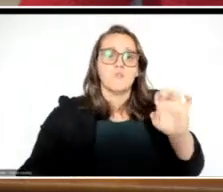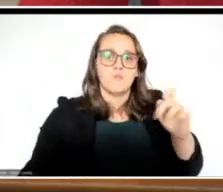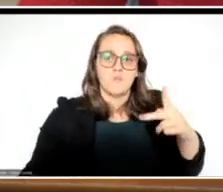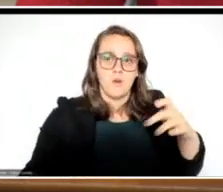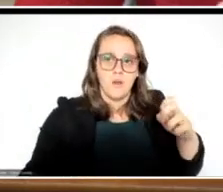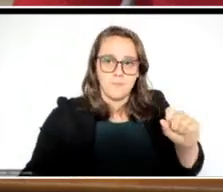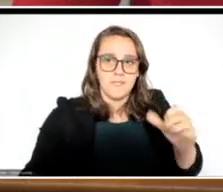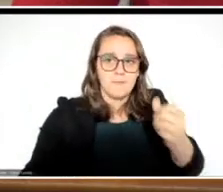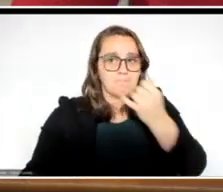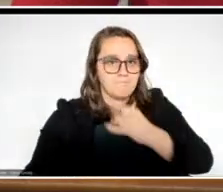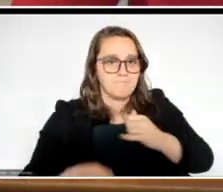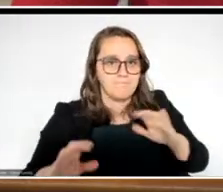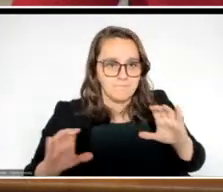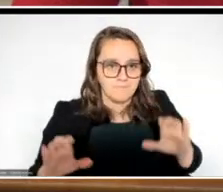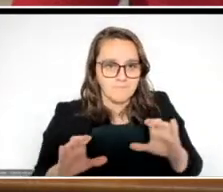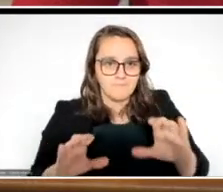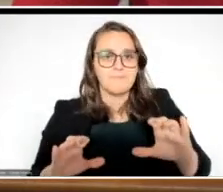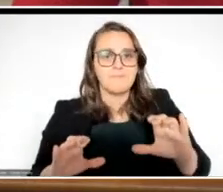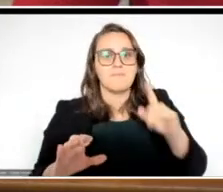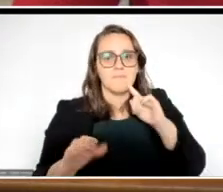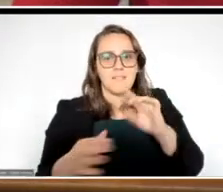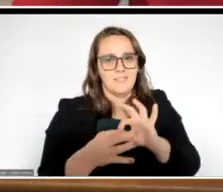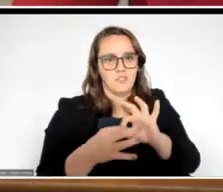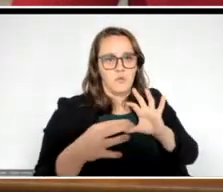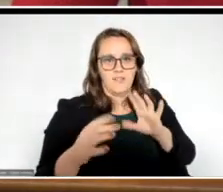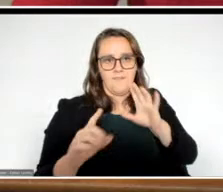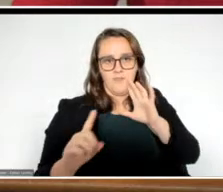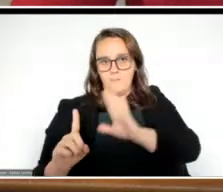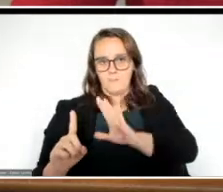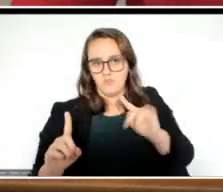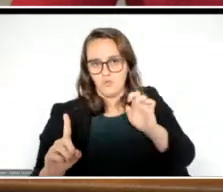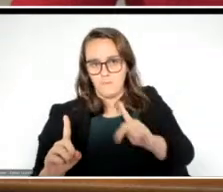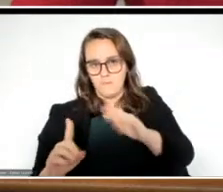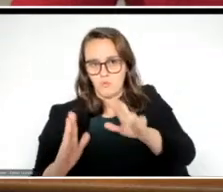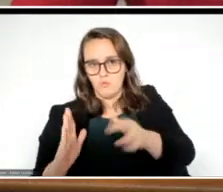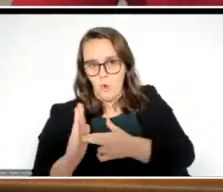from his role in the violence. Take a listen to what they had to say.